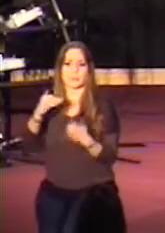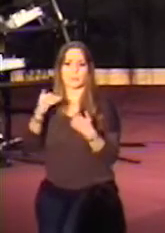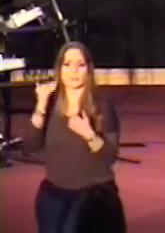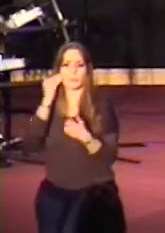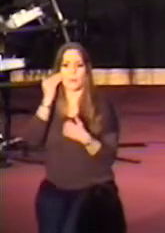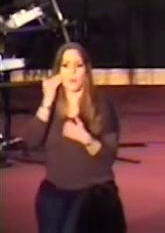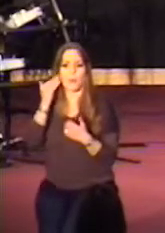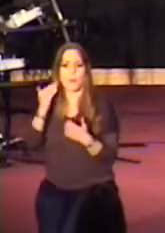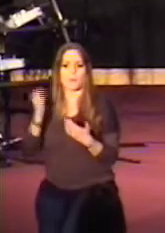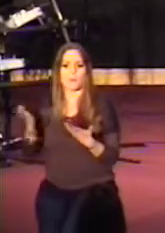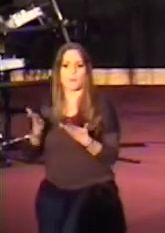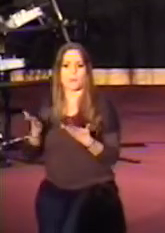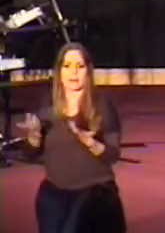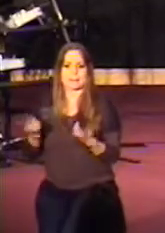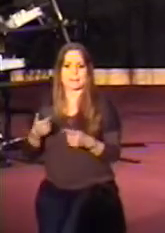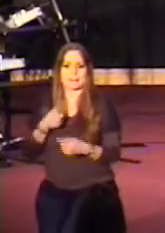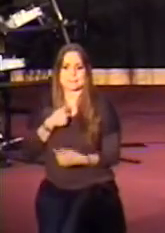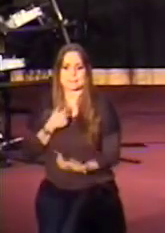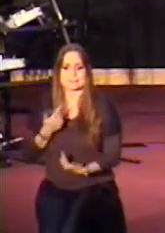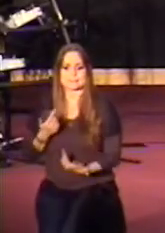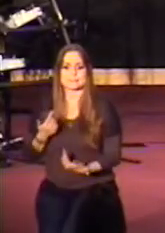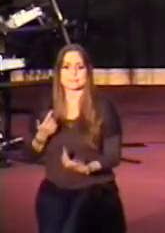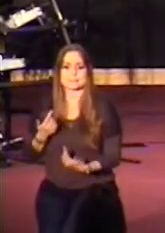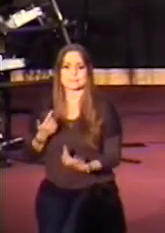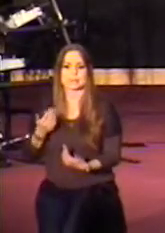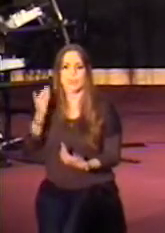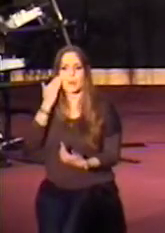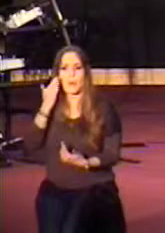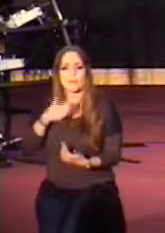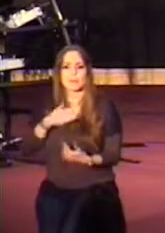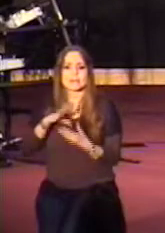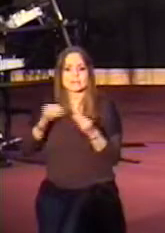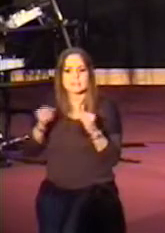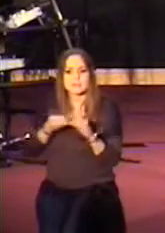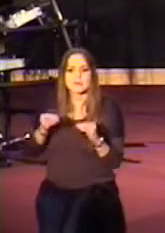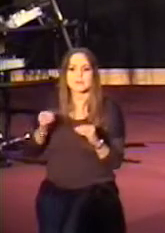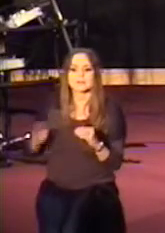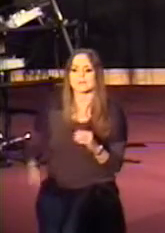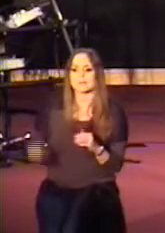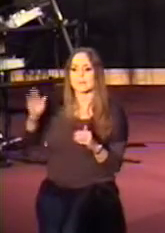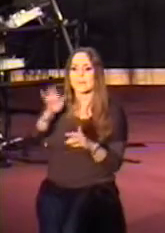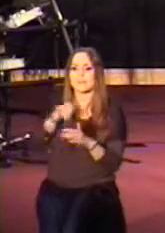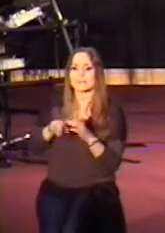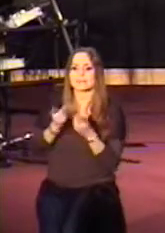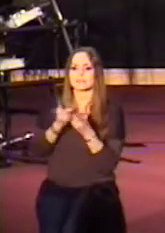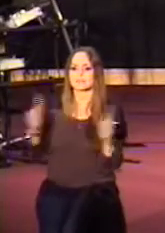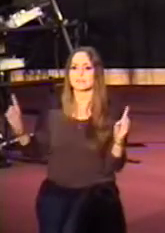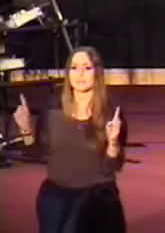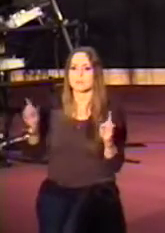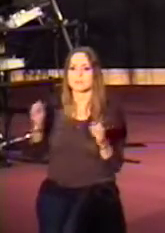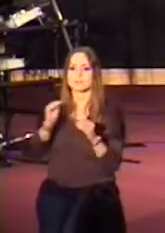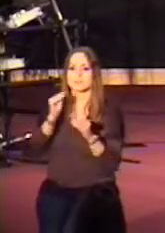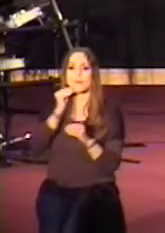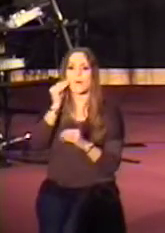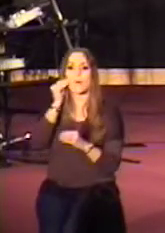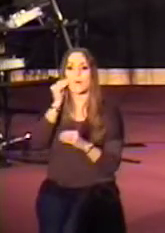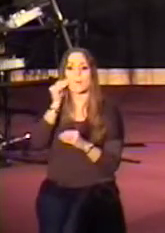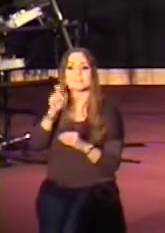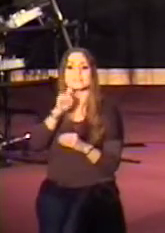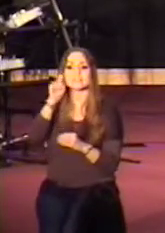know what I've been through. You've heard some of my stories. And, you know, I was raised in a divorced home. I was sexually abused as a